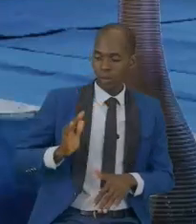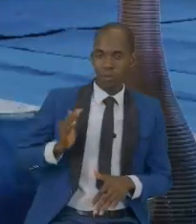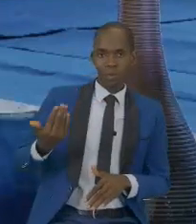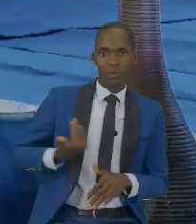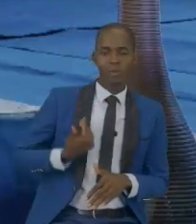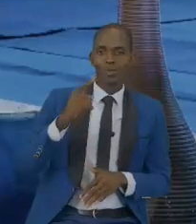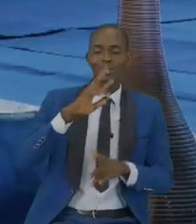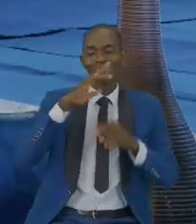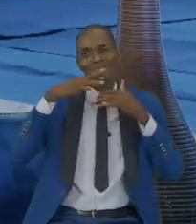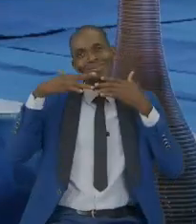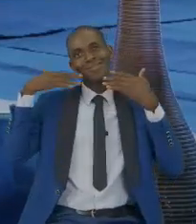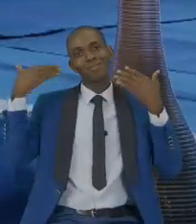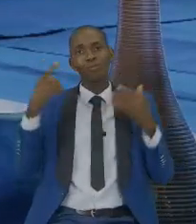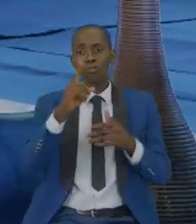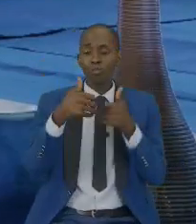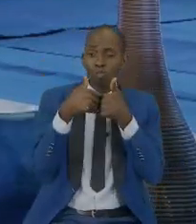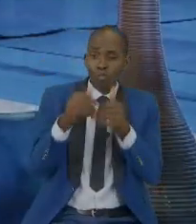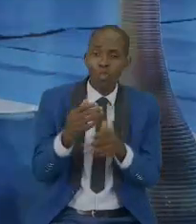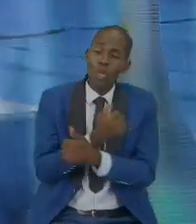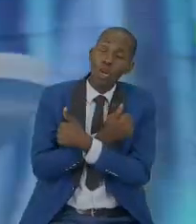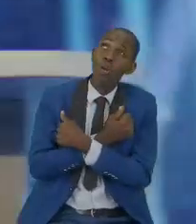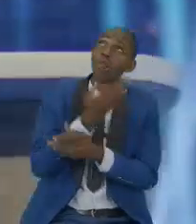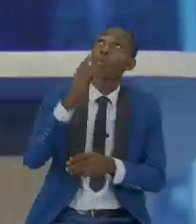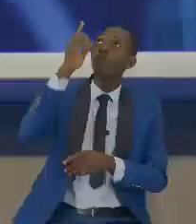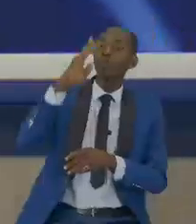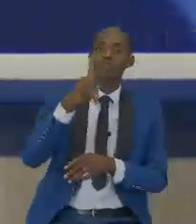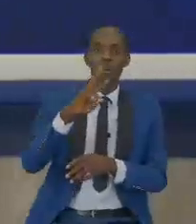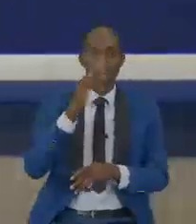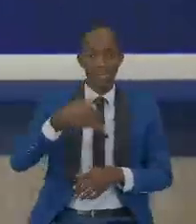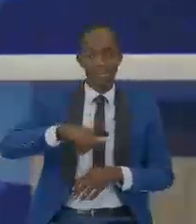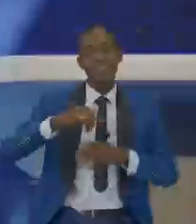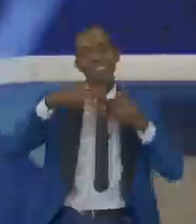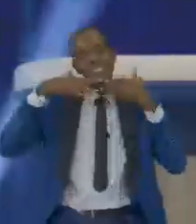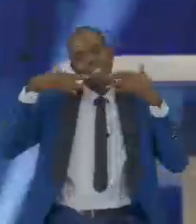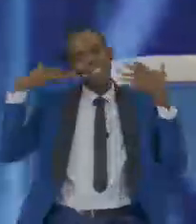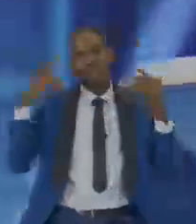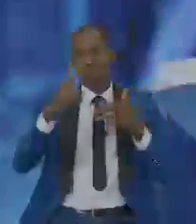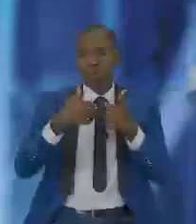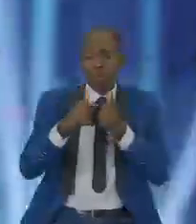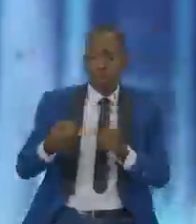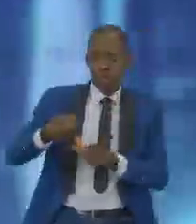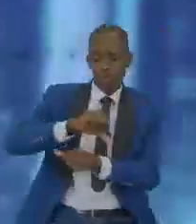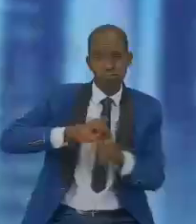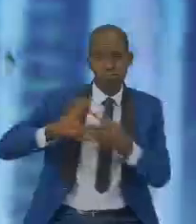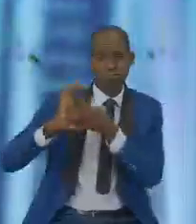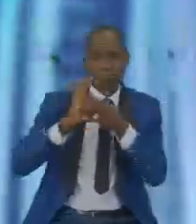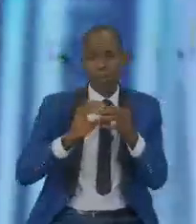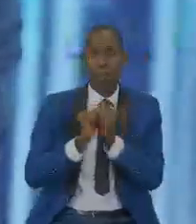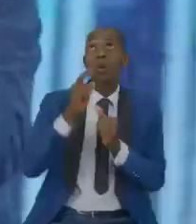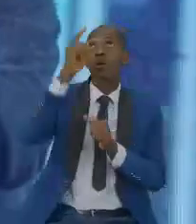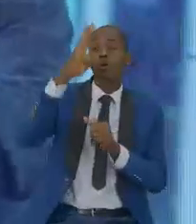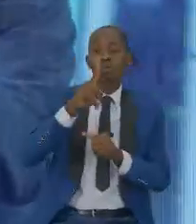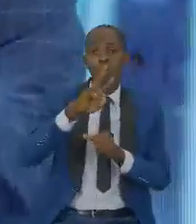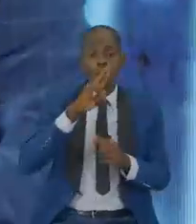you are smiling. And you lose the fellowship with God and you are smiling. To you, ignorant